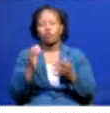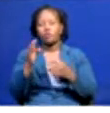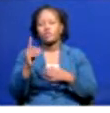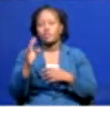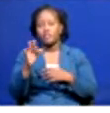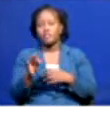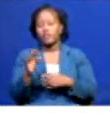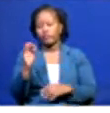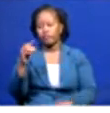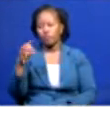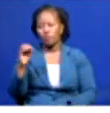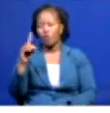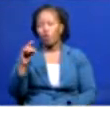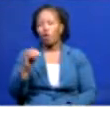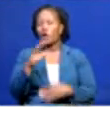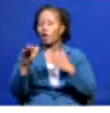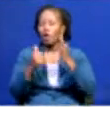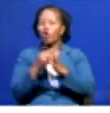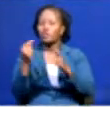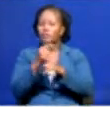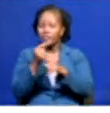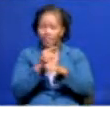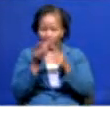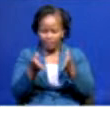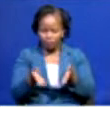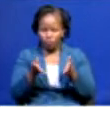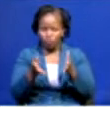are alumni of this institution.